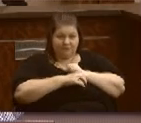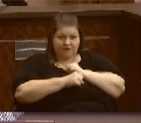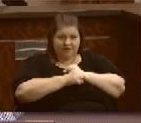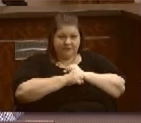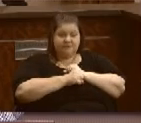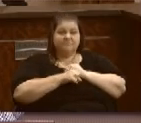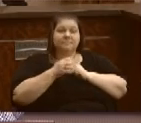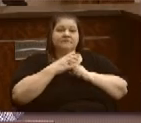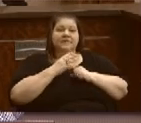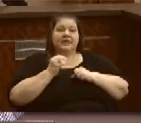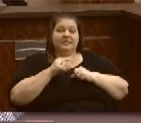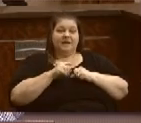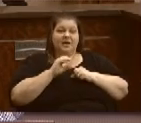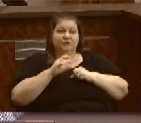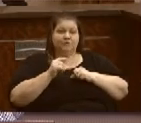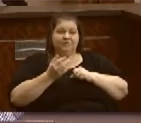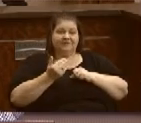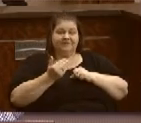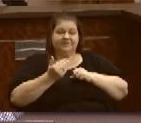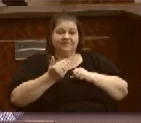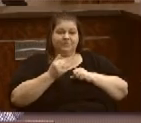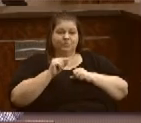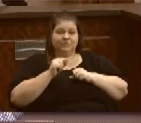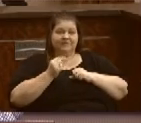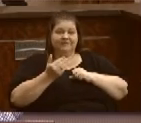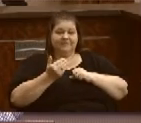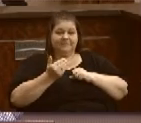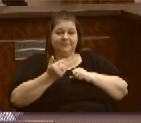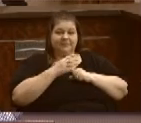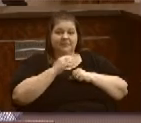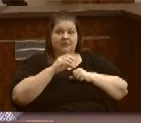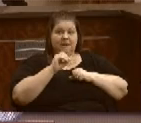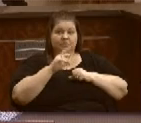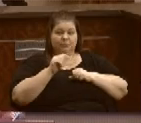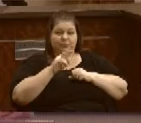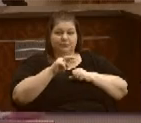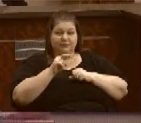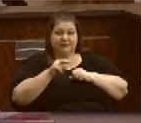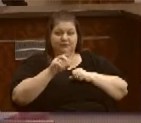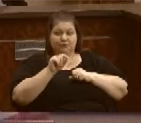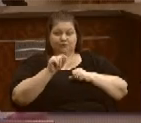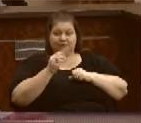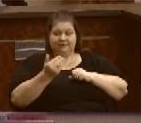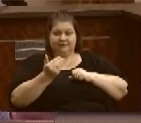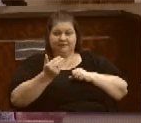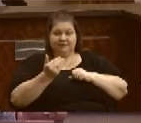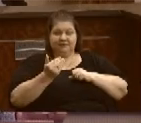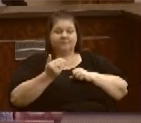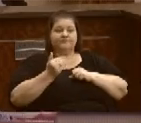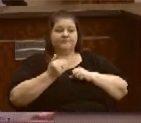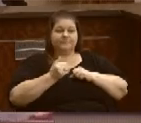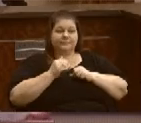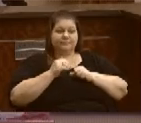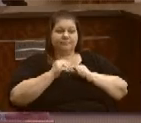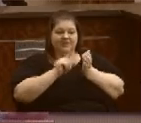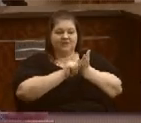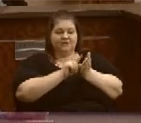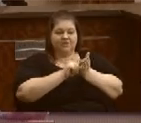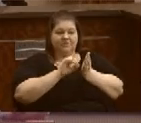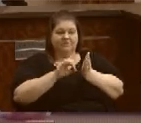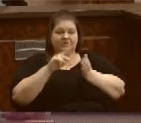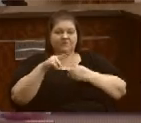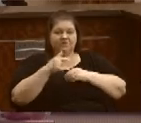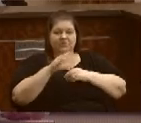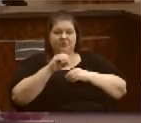the October 15th, 2015 and October 22nd, 2015 edition of the